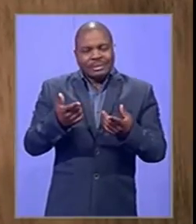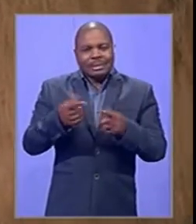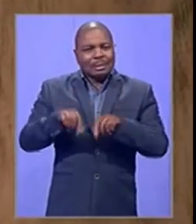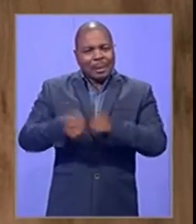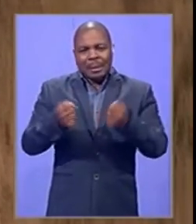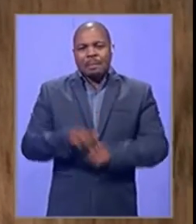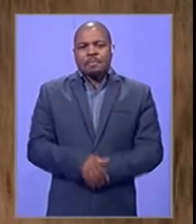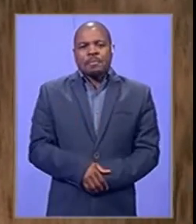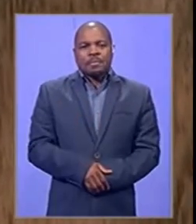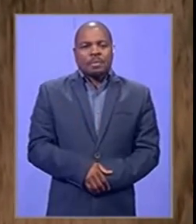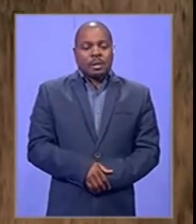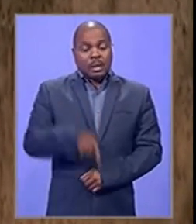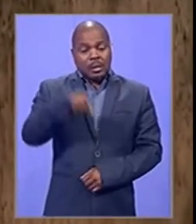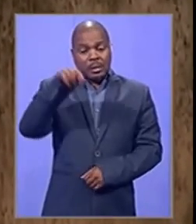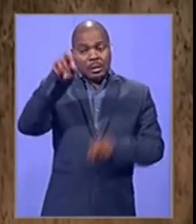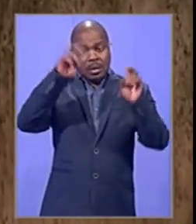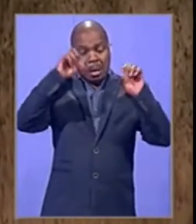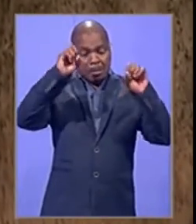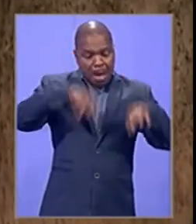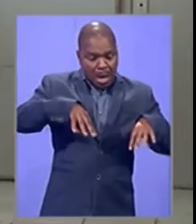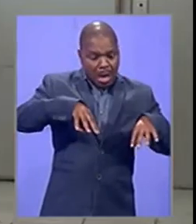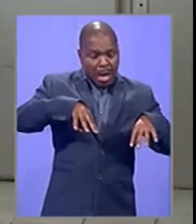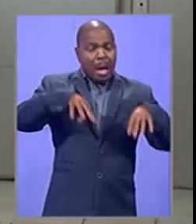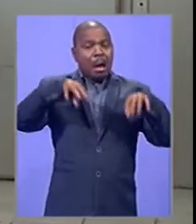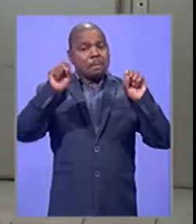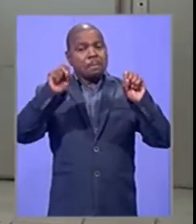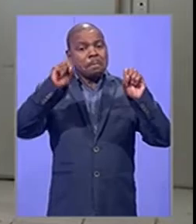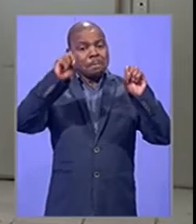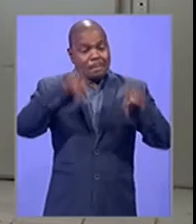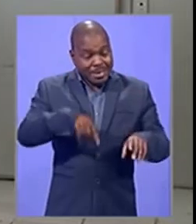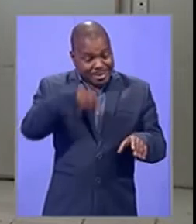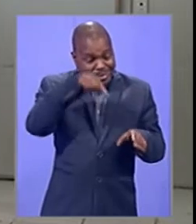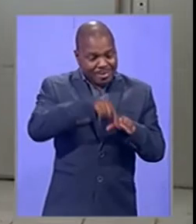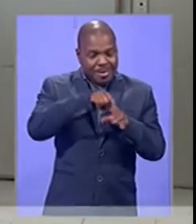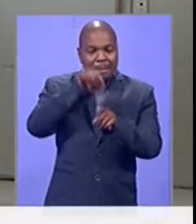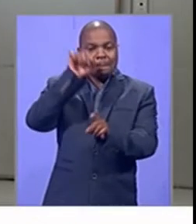With this on and off, your generator